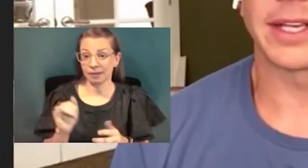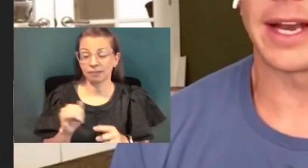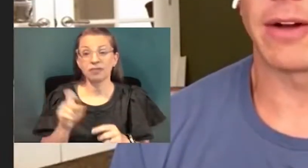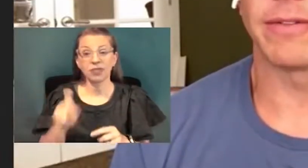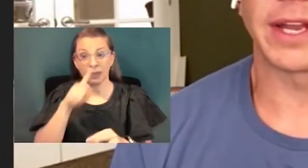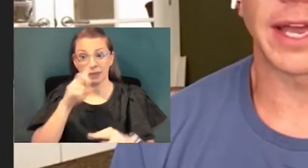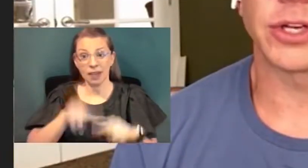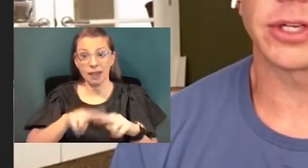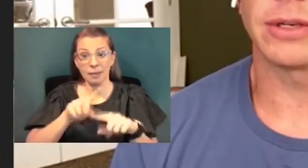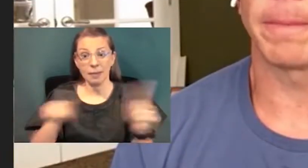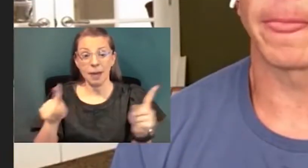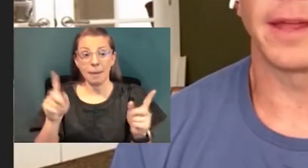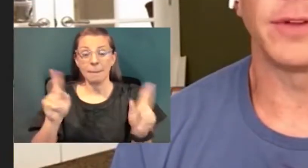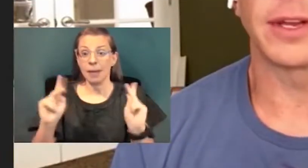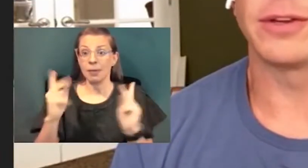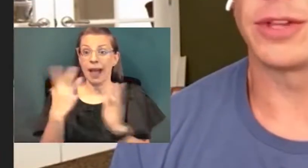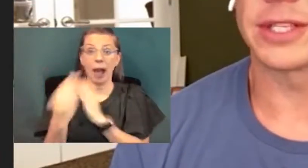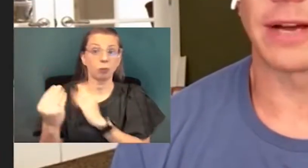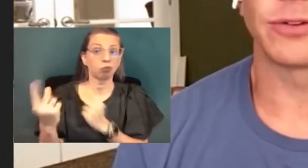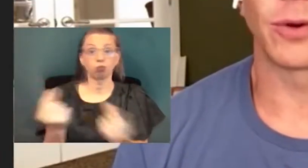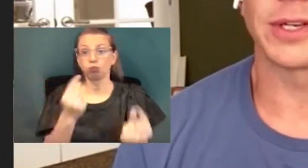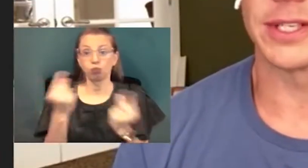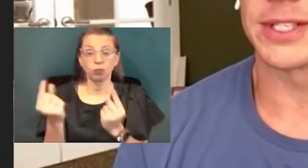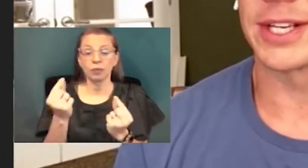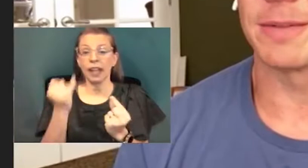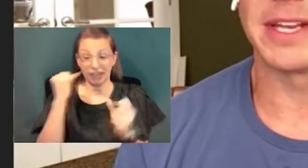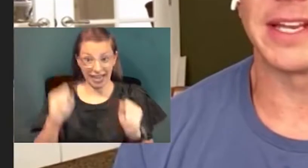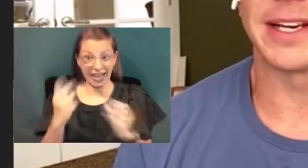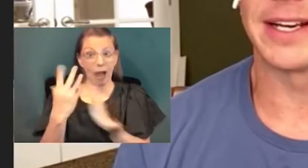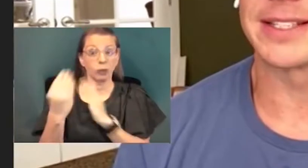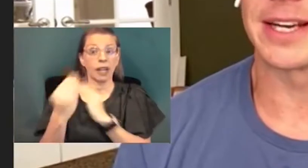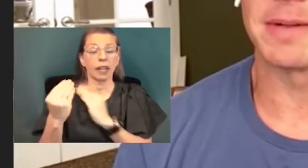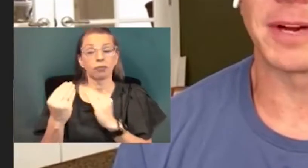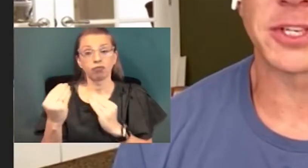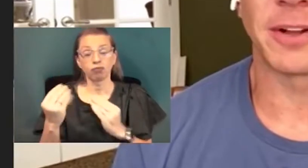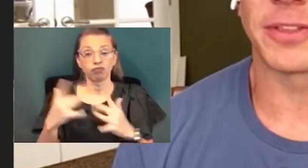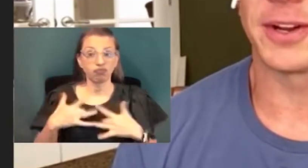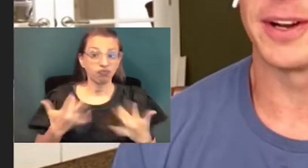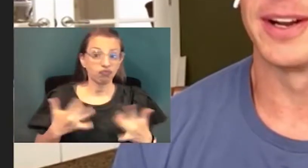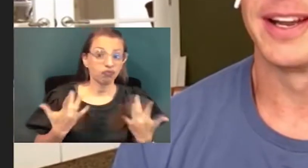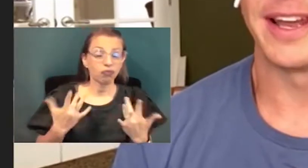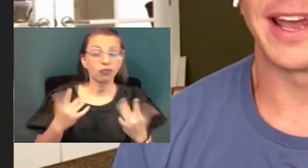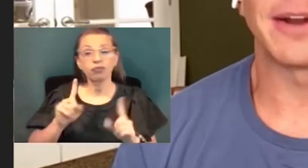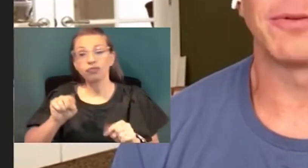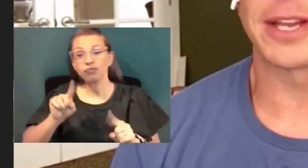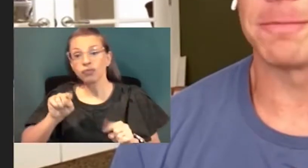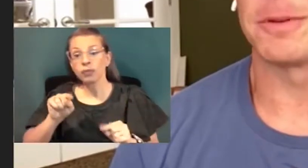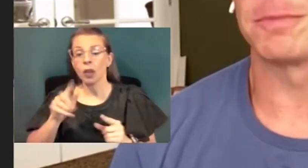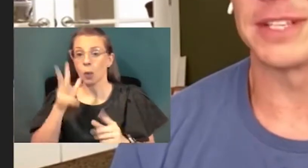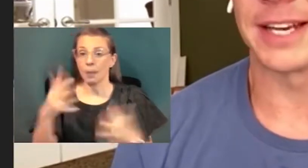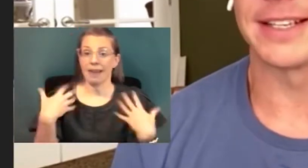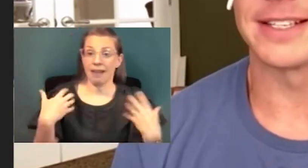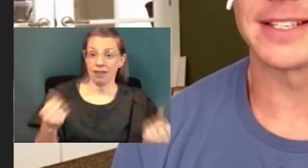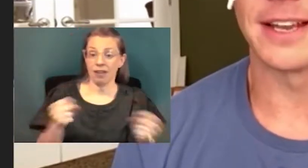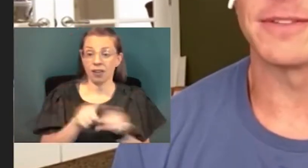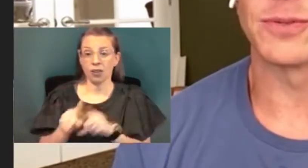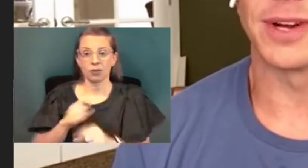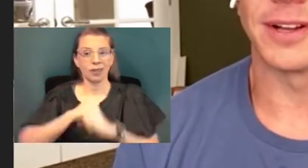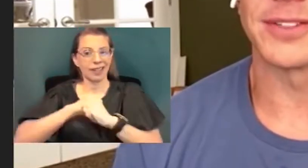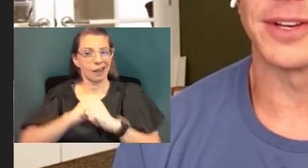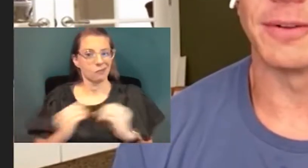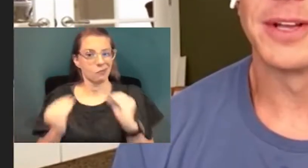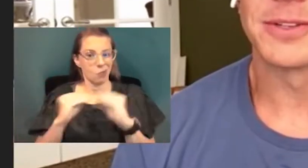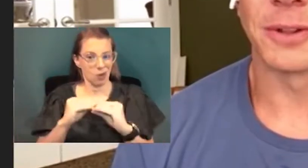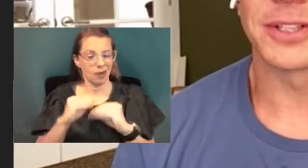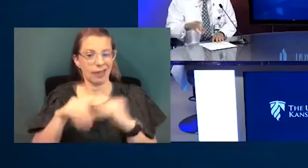are wanting to get out and vacation. If you can do things outdoors, it's going to be much healthier. And it will keep you protected and safe as